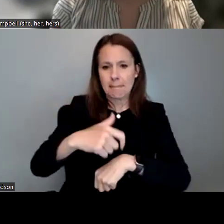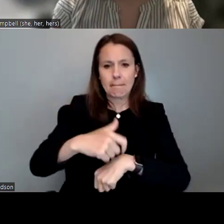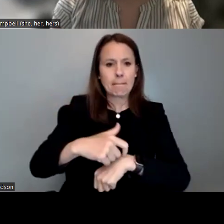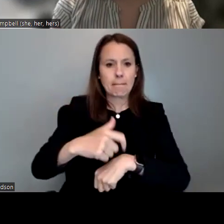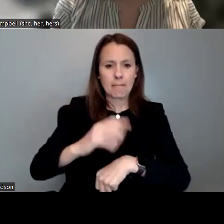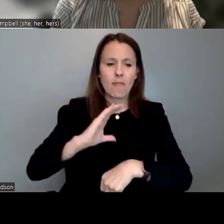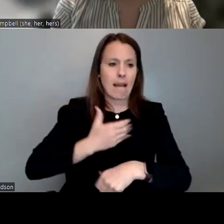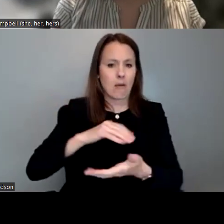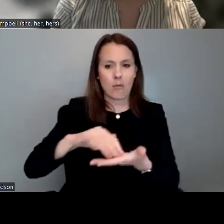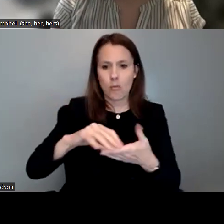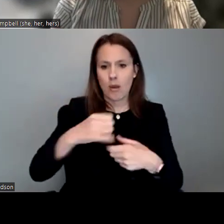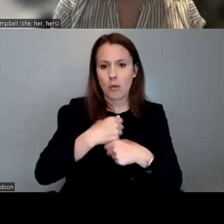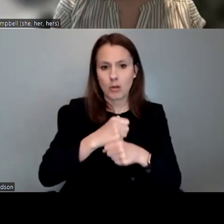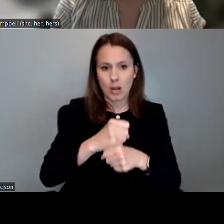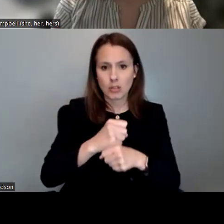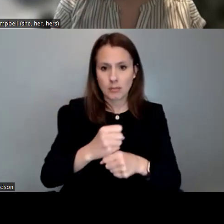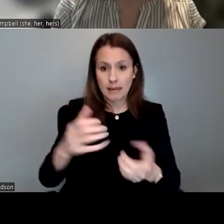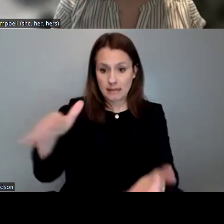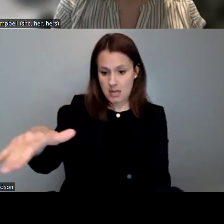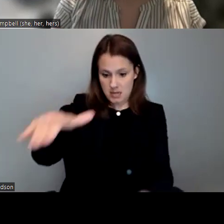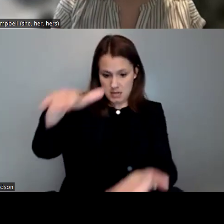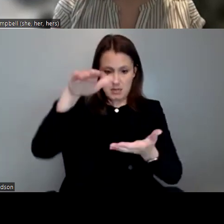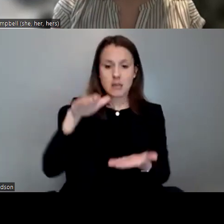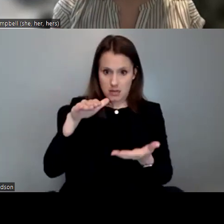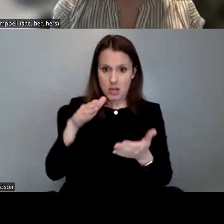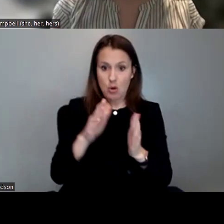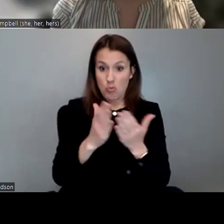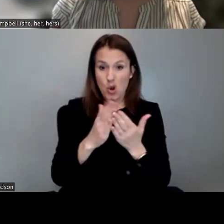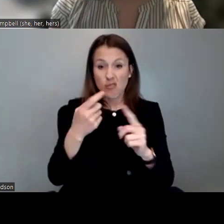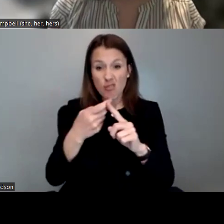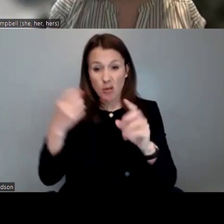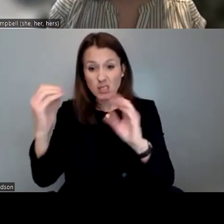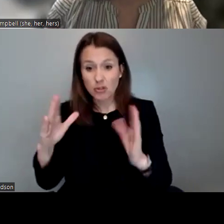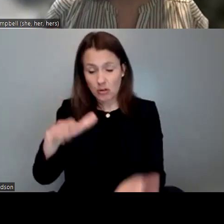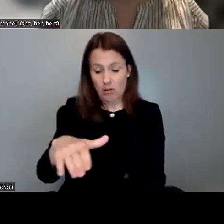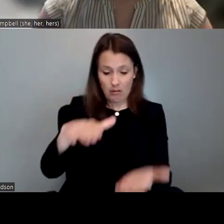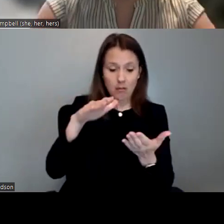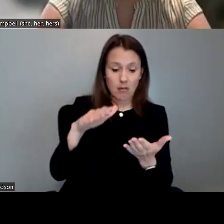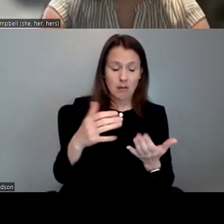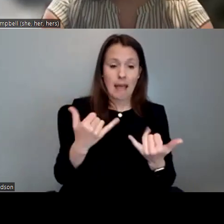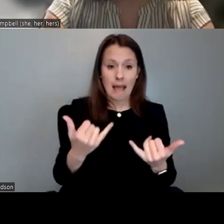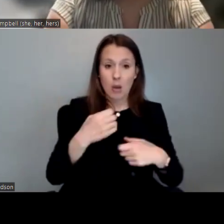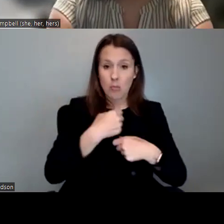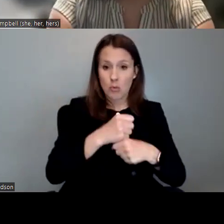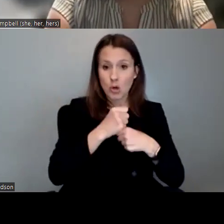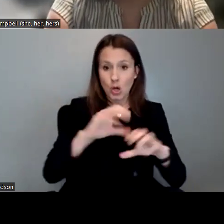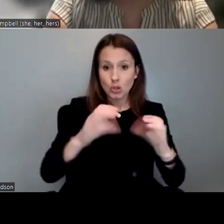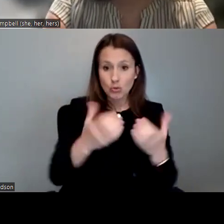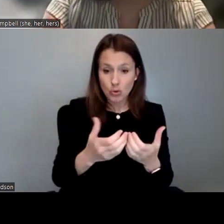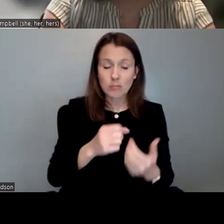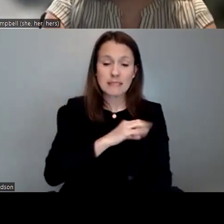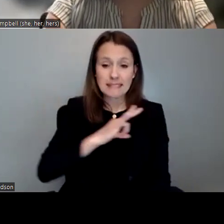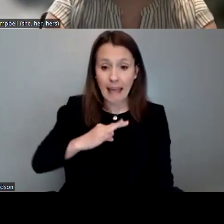Braille production, because that's the time when teachers are sending in those textbooks, and our production staff,